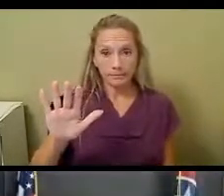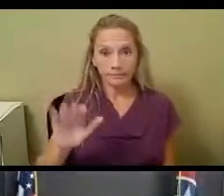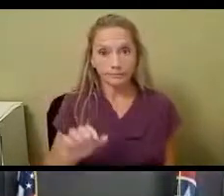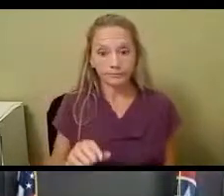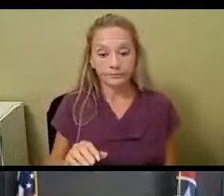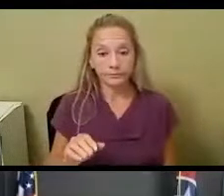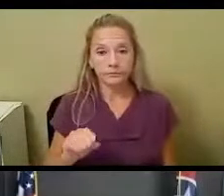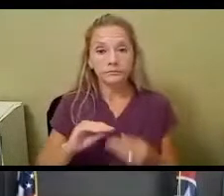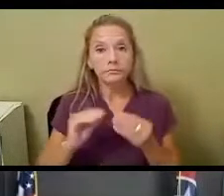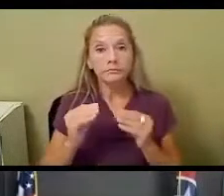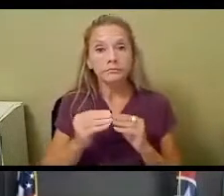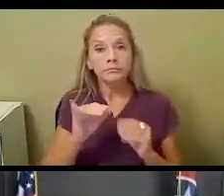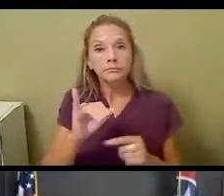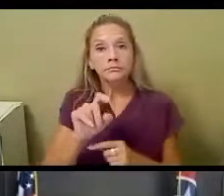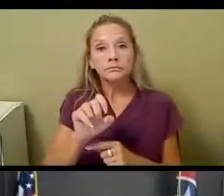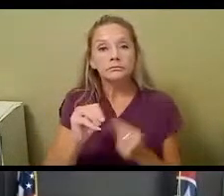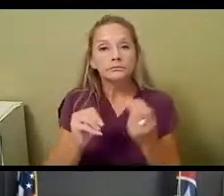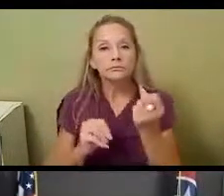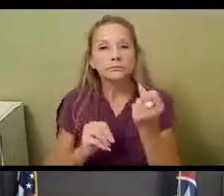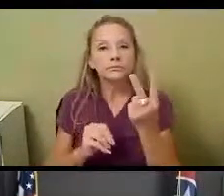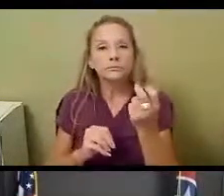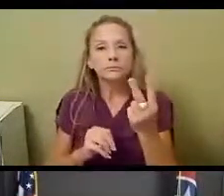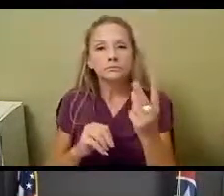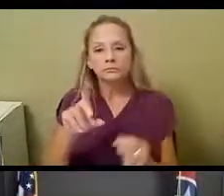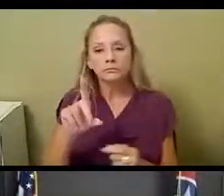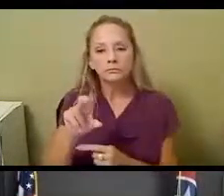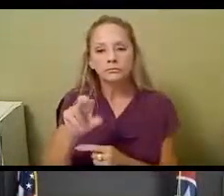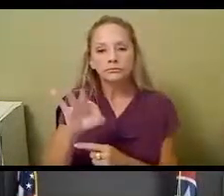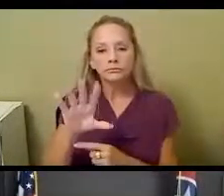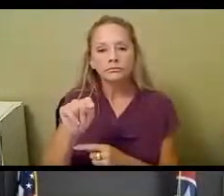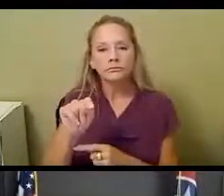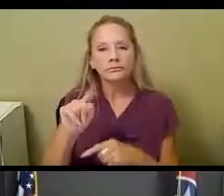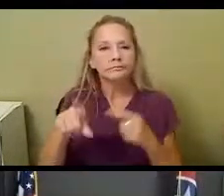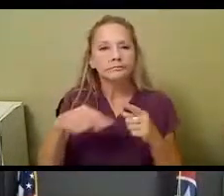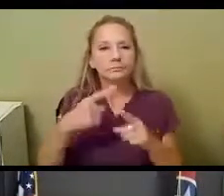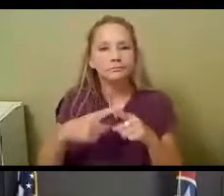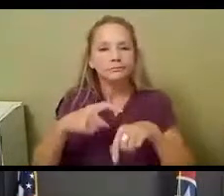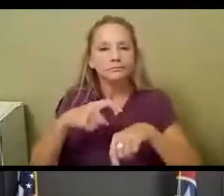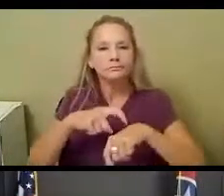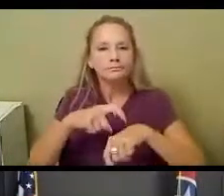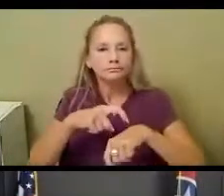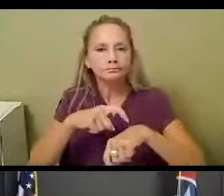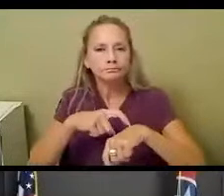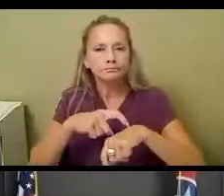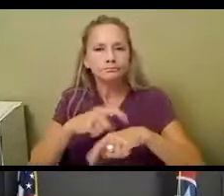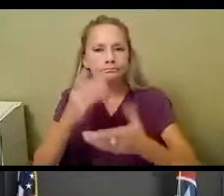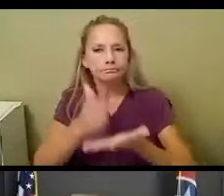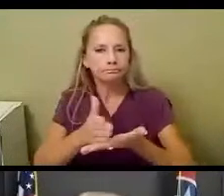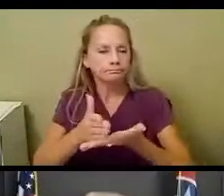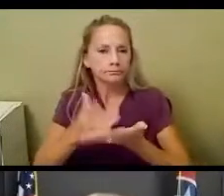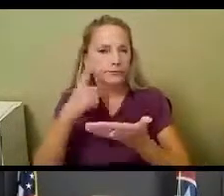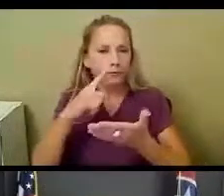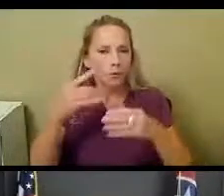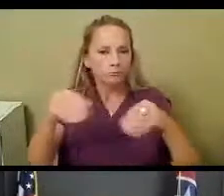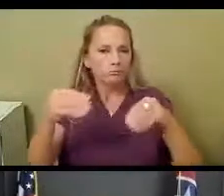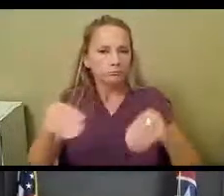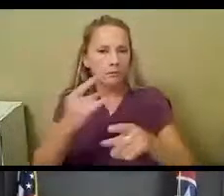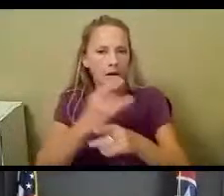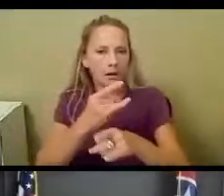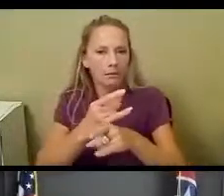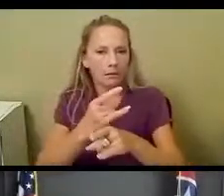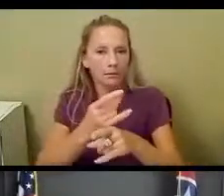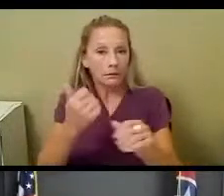Item 12 is a draft regulation regarding curfew on alcohol sales. Any discussion on that